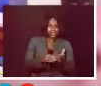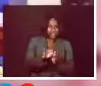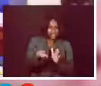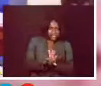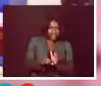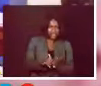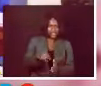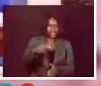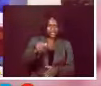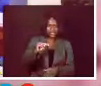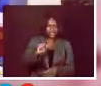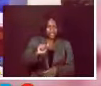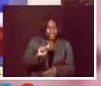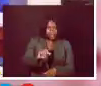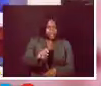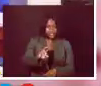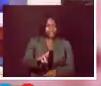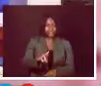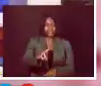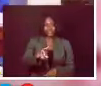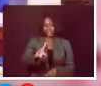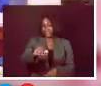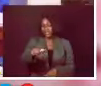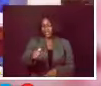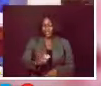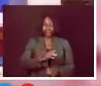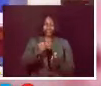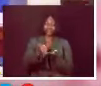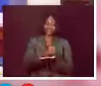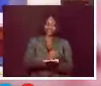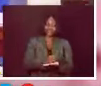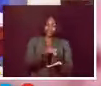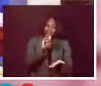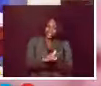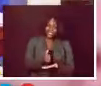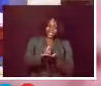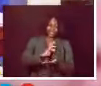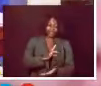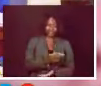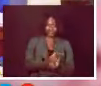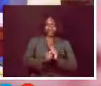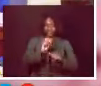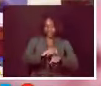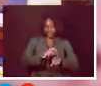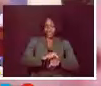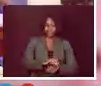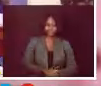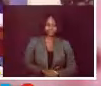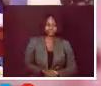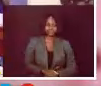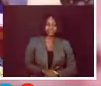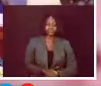official document. But it serves as a very useful guide most of the time. And then we have